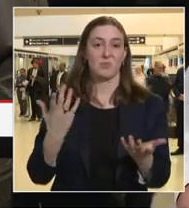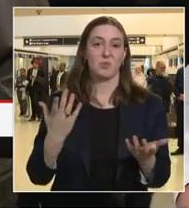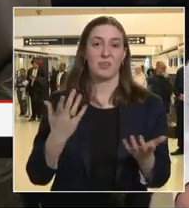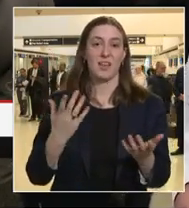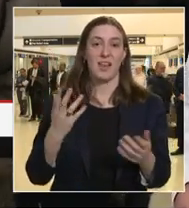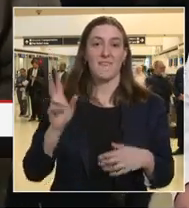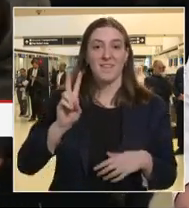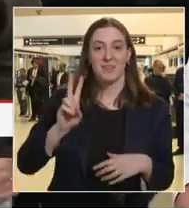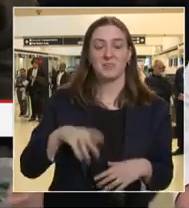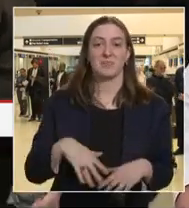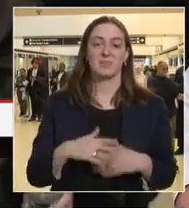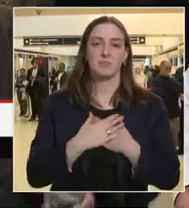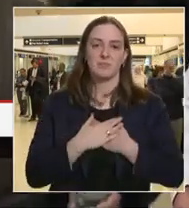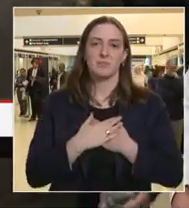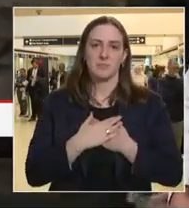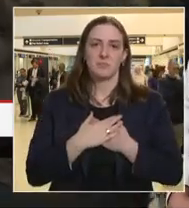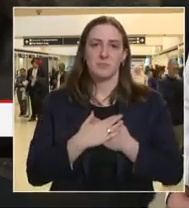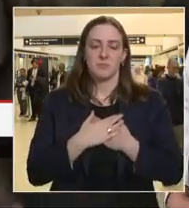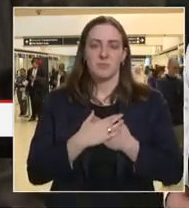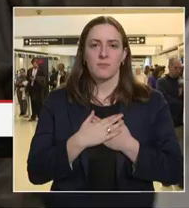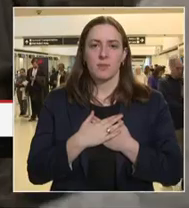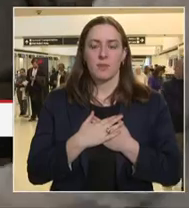our thanks.